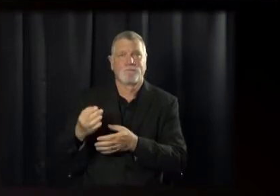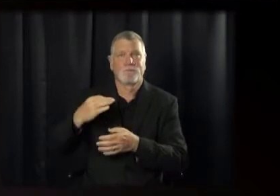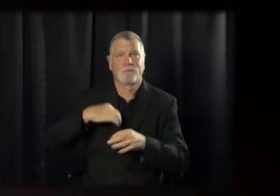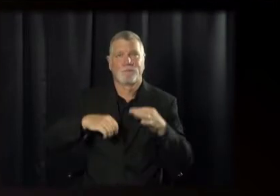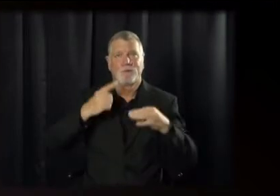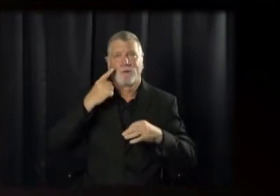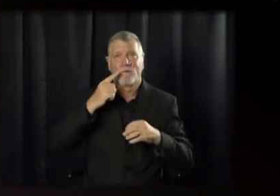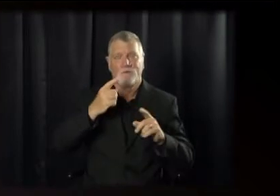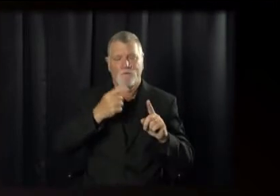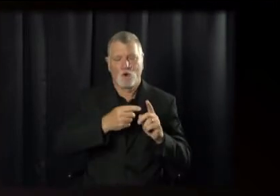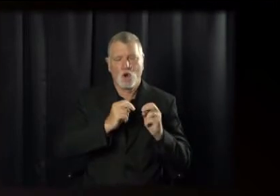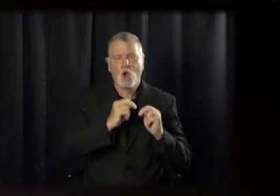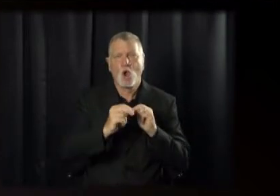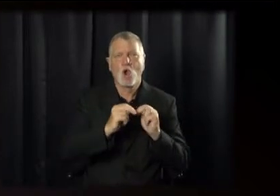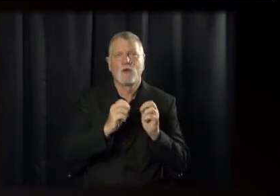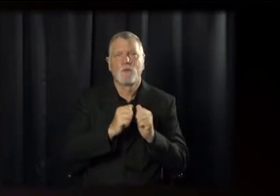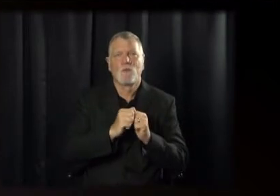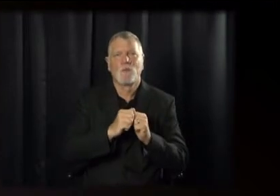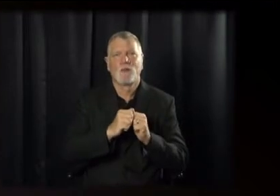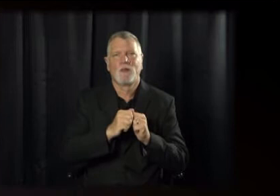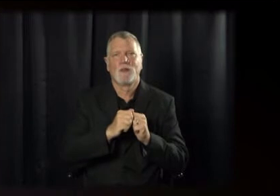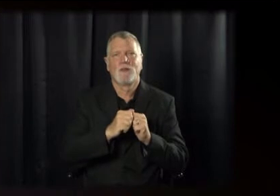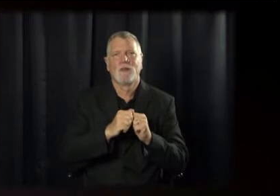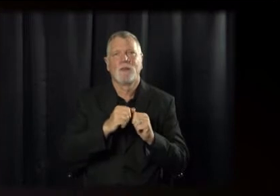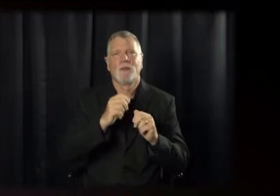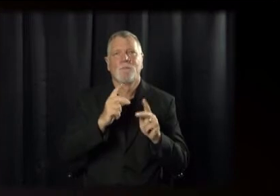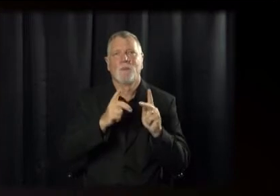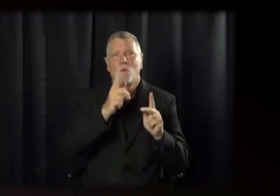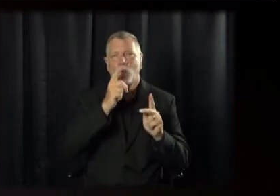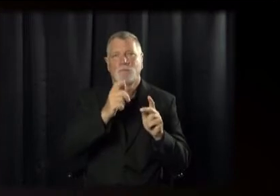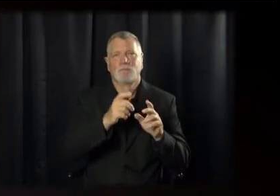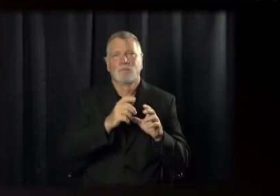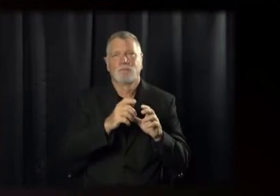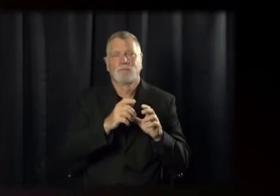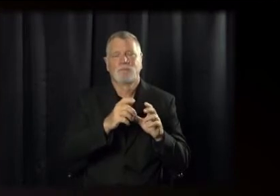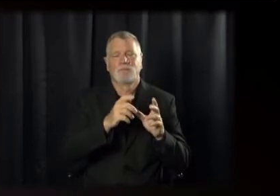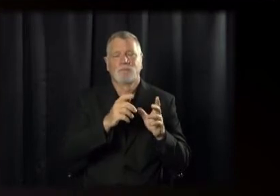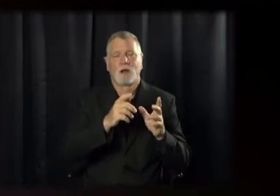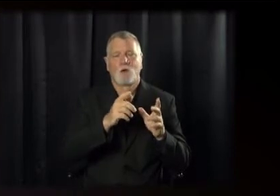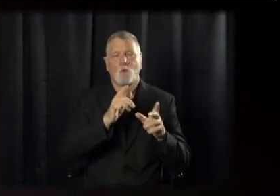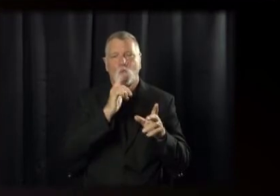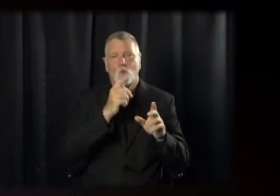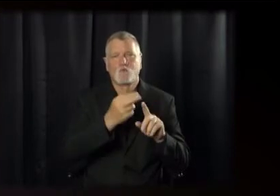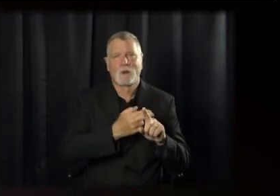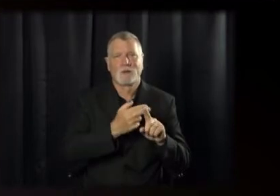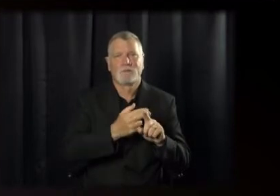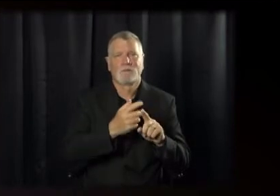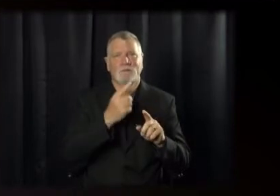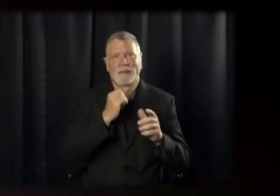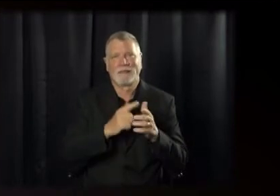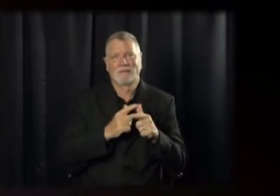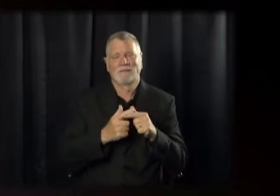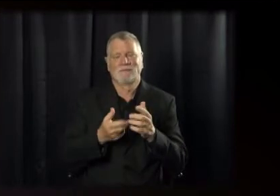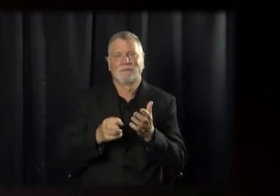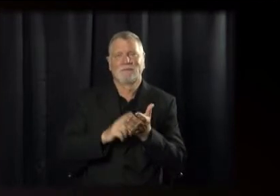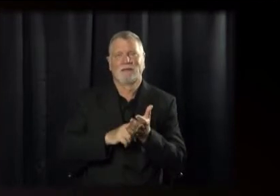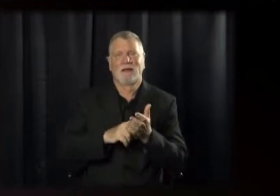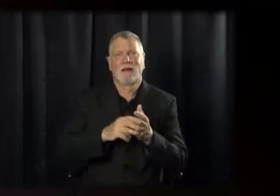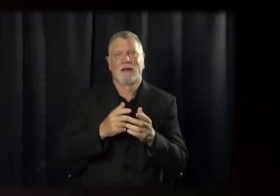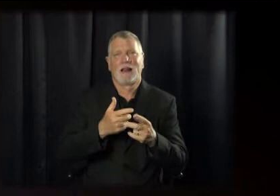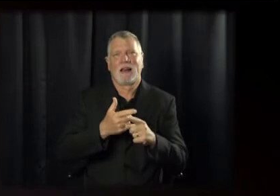through targeted negotiations with expired tenants. Moreover, re-signing leases provides for